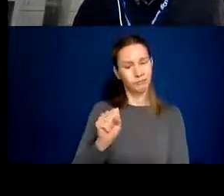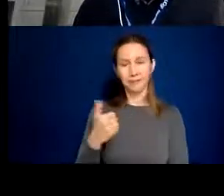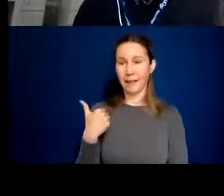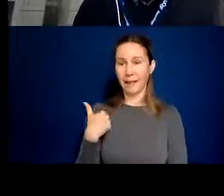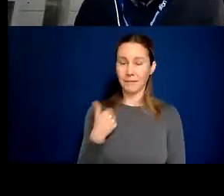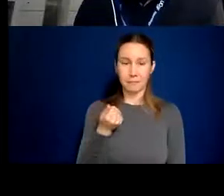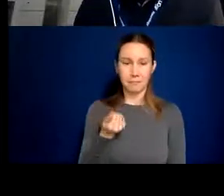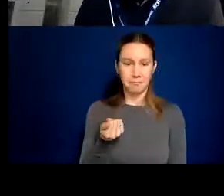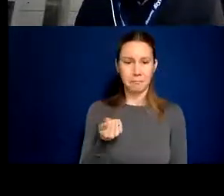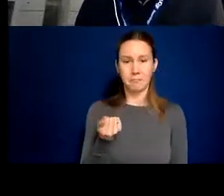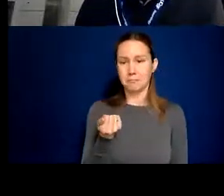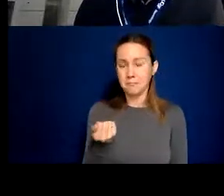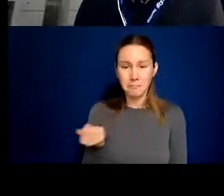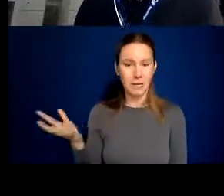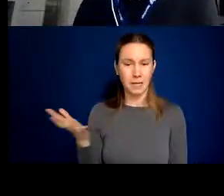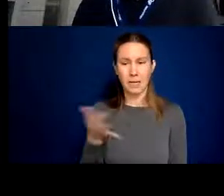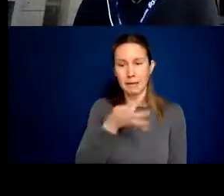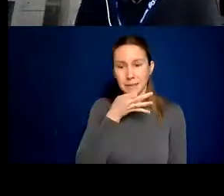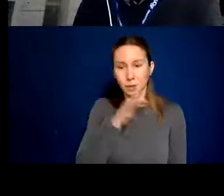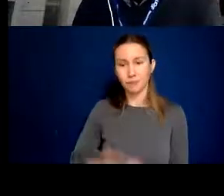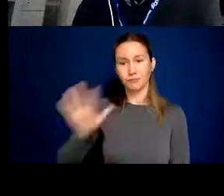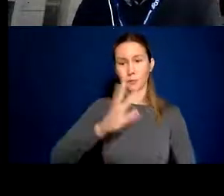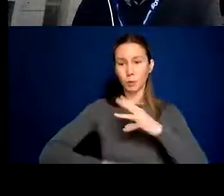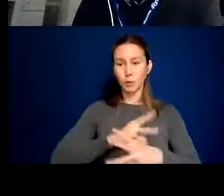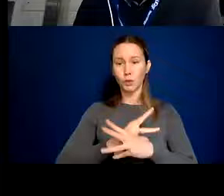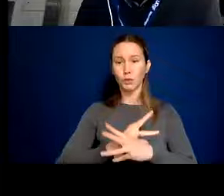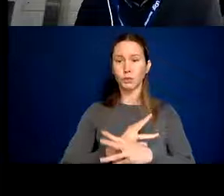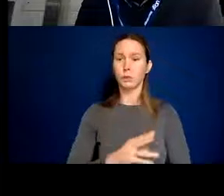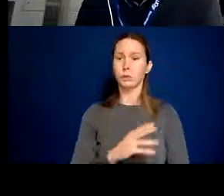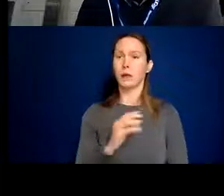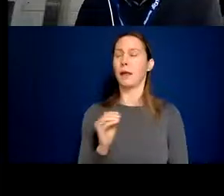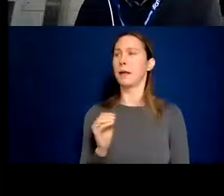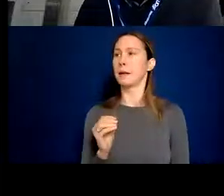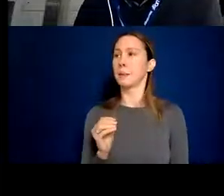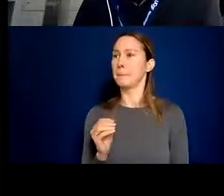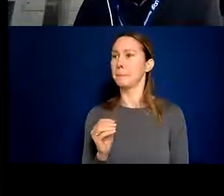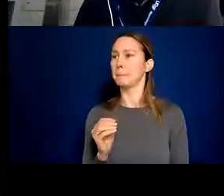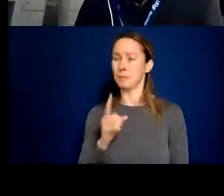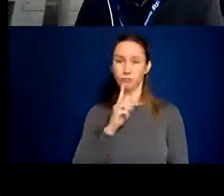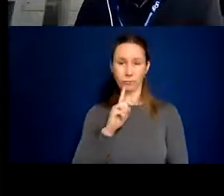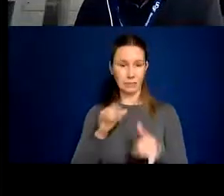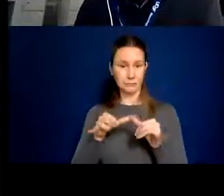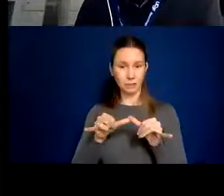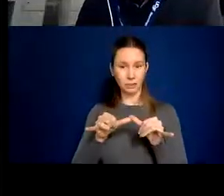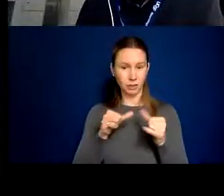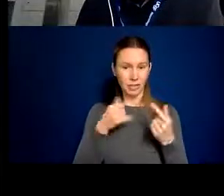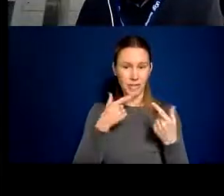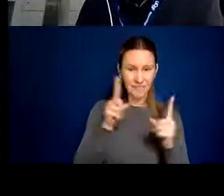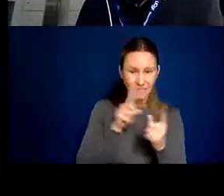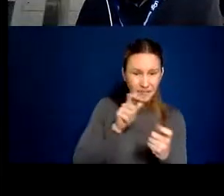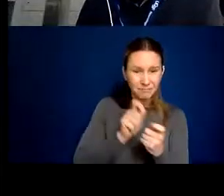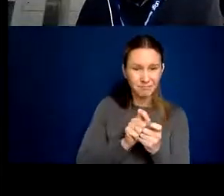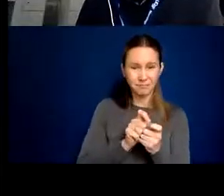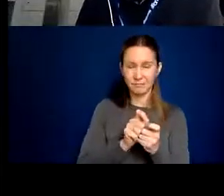experts around the world, and it's hard to measure the effectiveness of these interventions in the